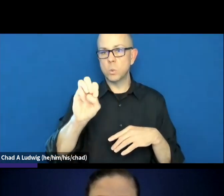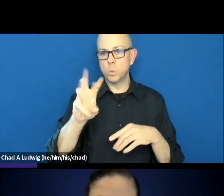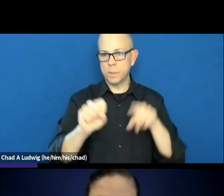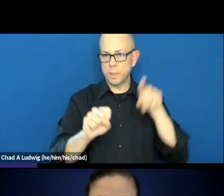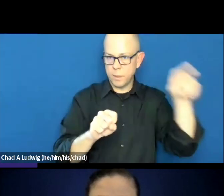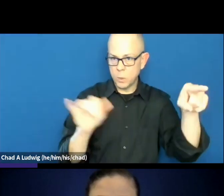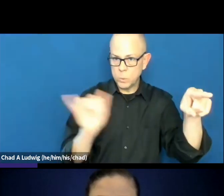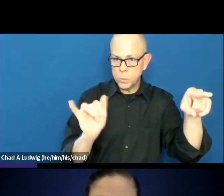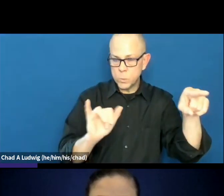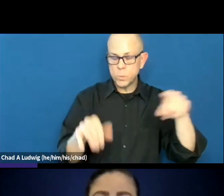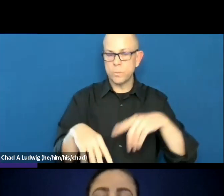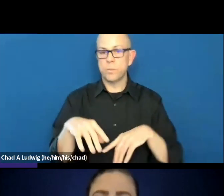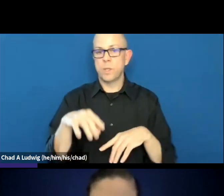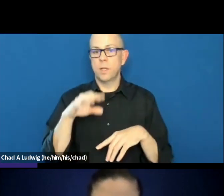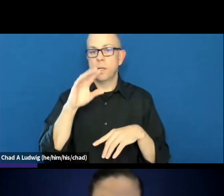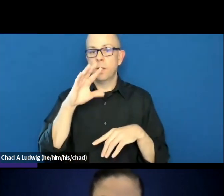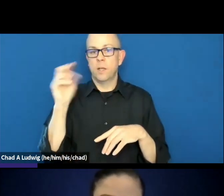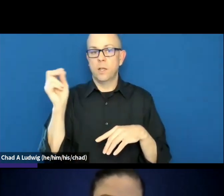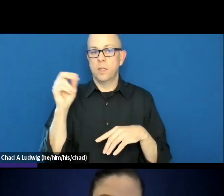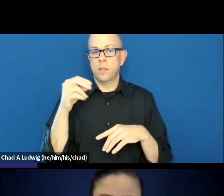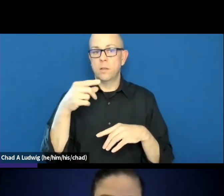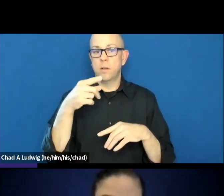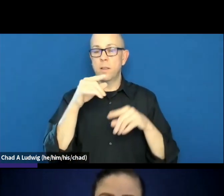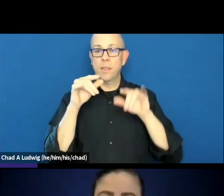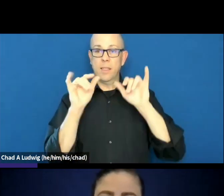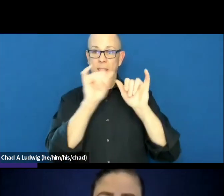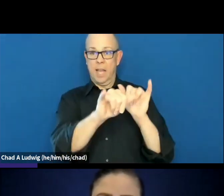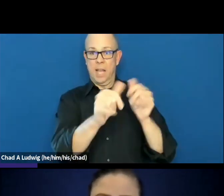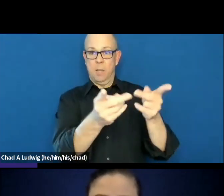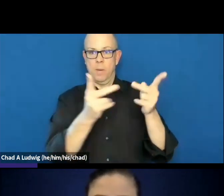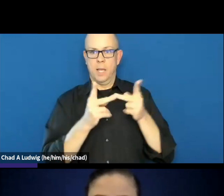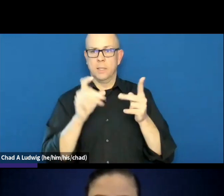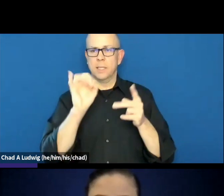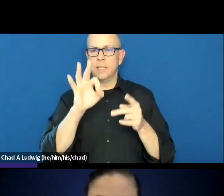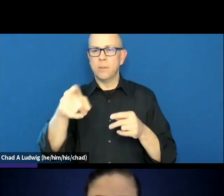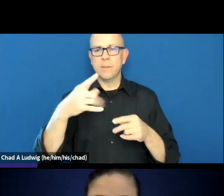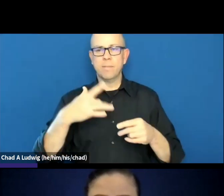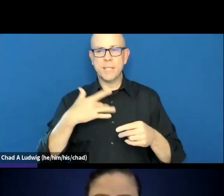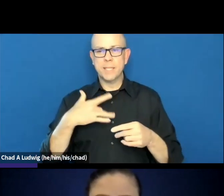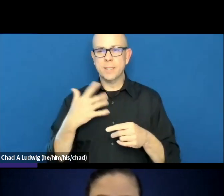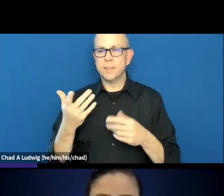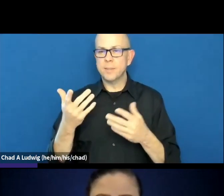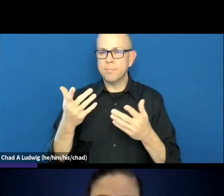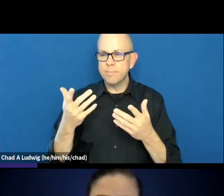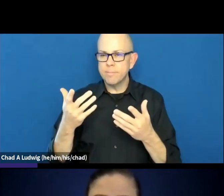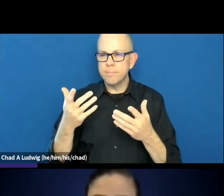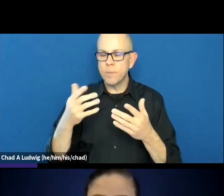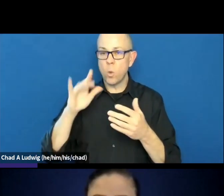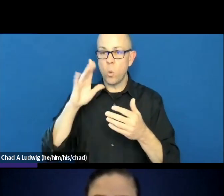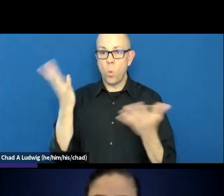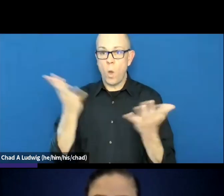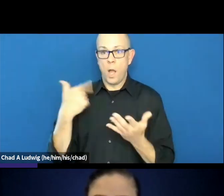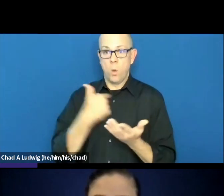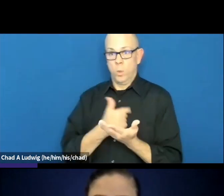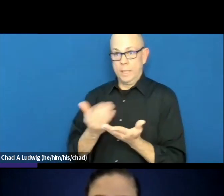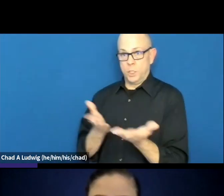Deaf calendar, as well as their e-news informational site. And